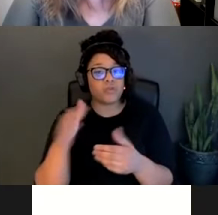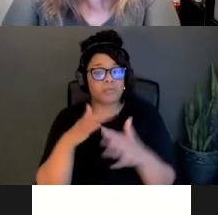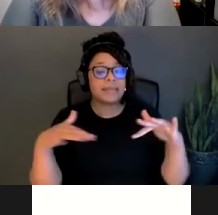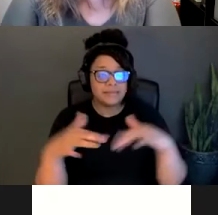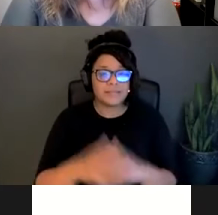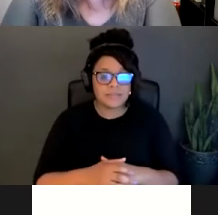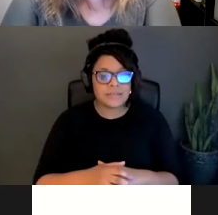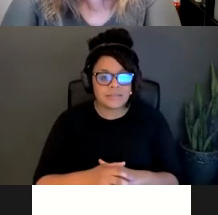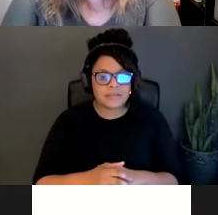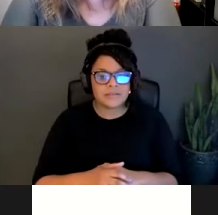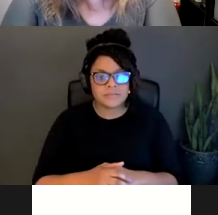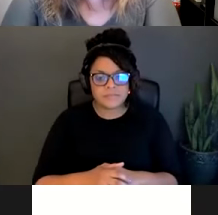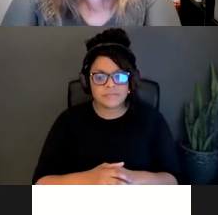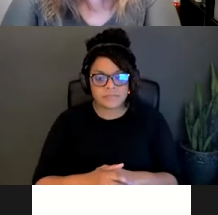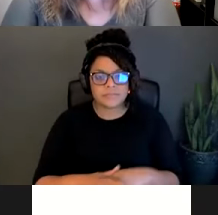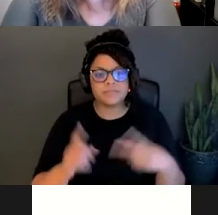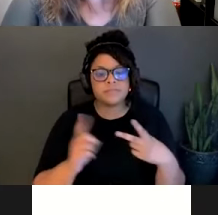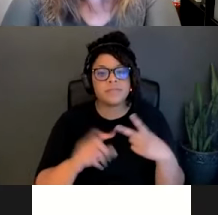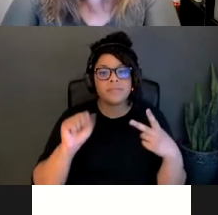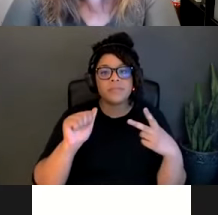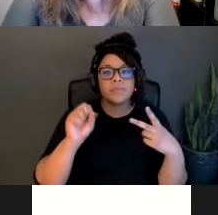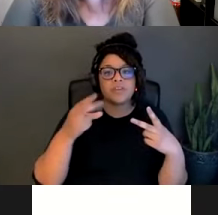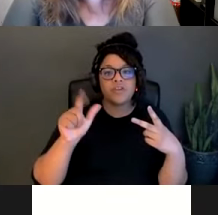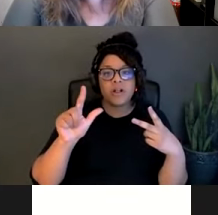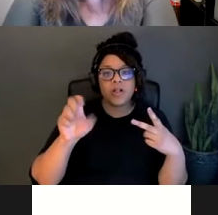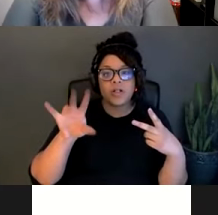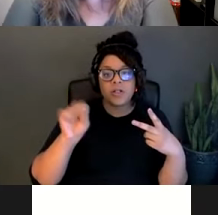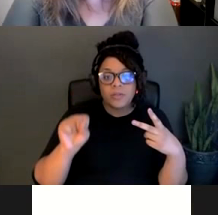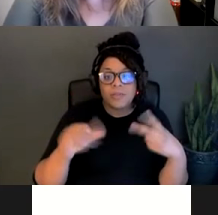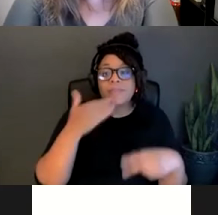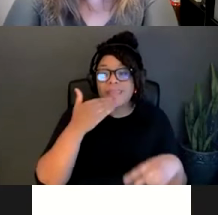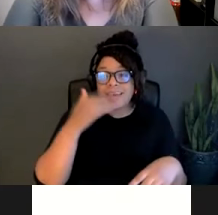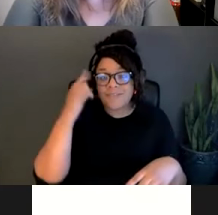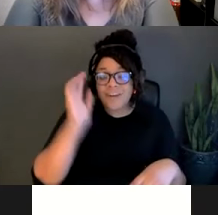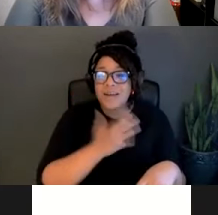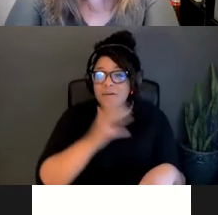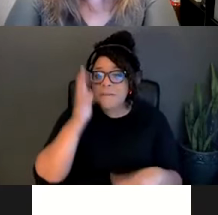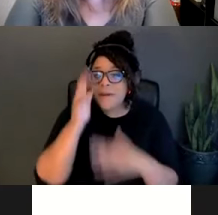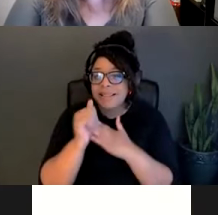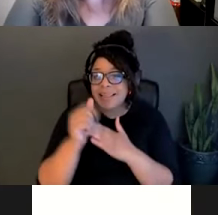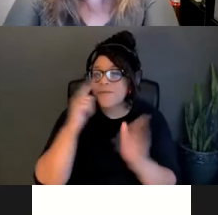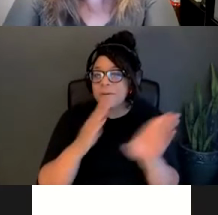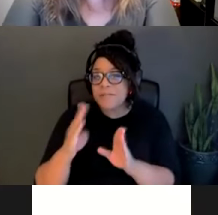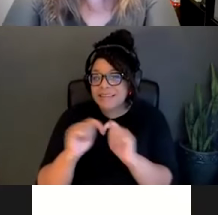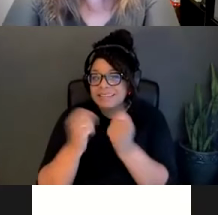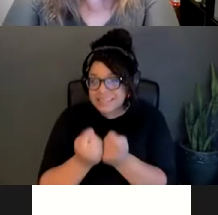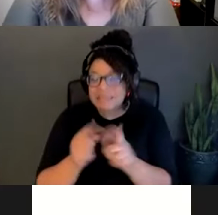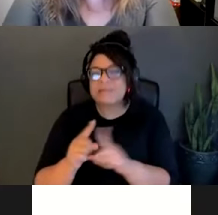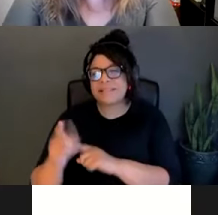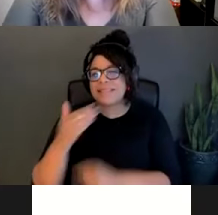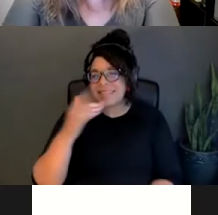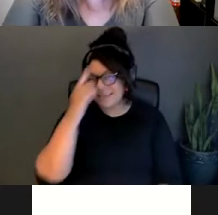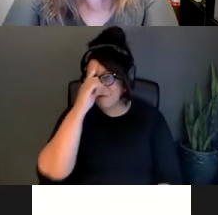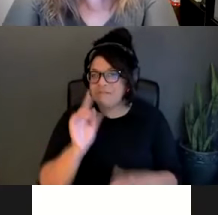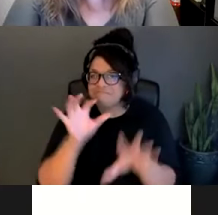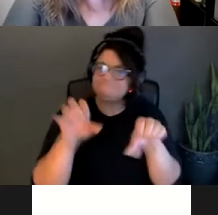evening. To Sasha Lewis, thank you as our parent leader on our planning team, but also for stepping in